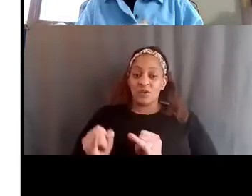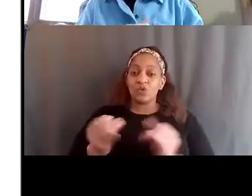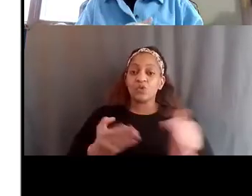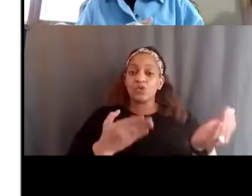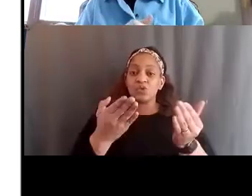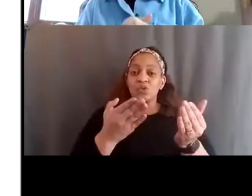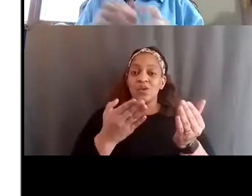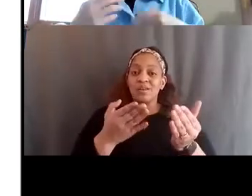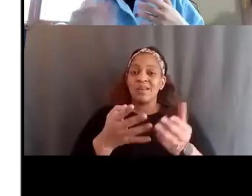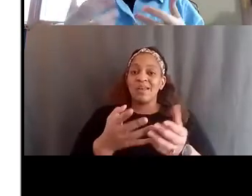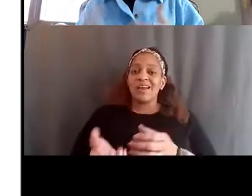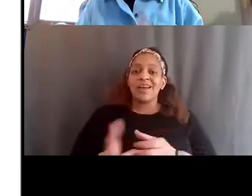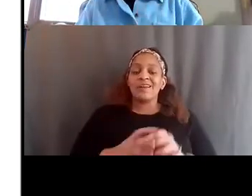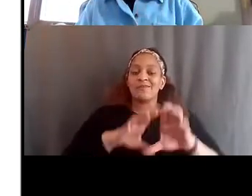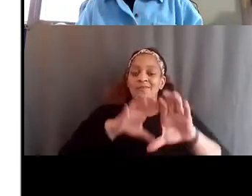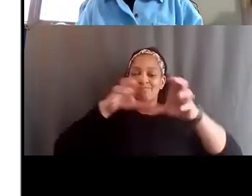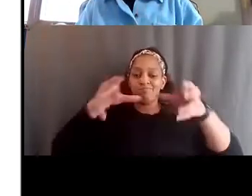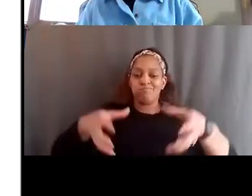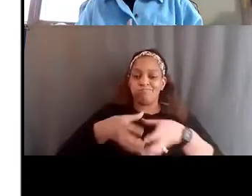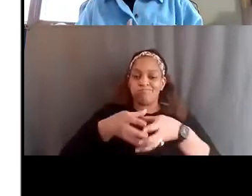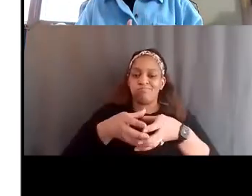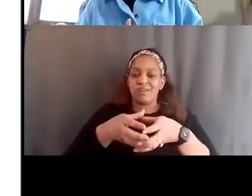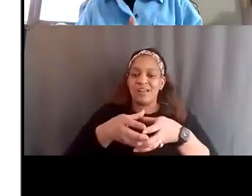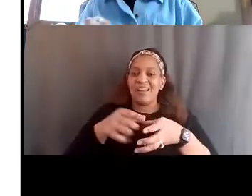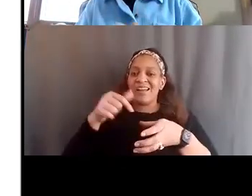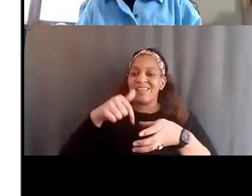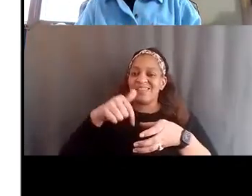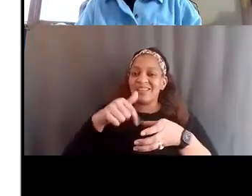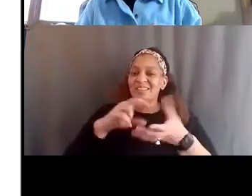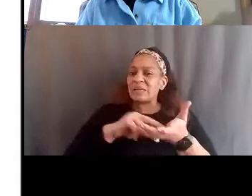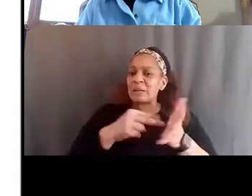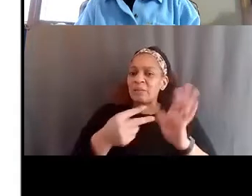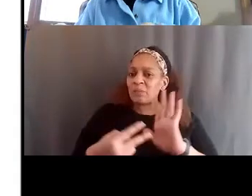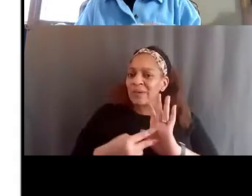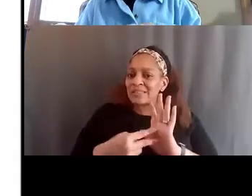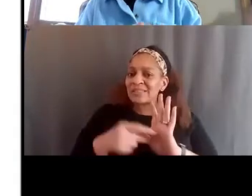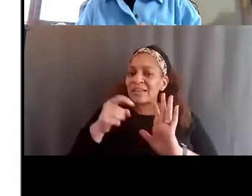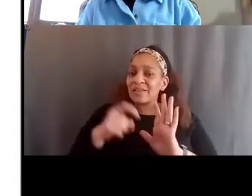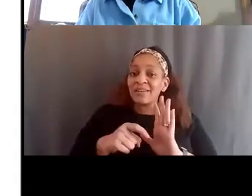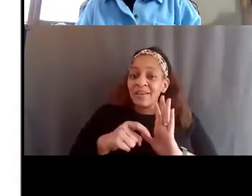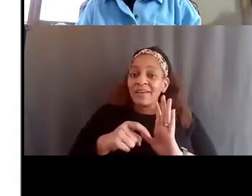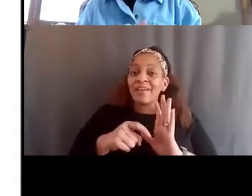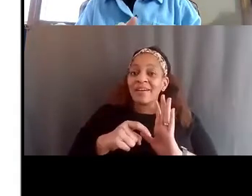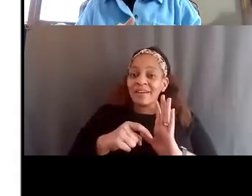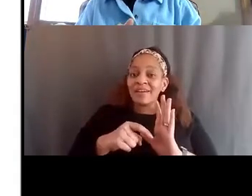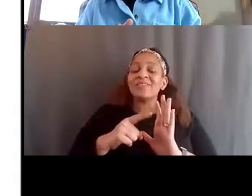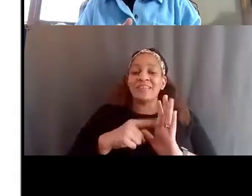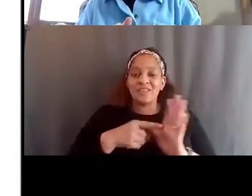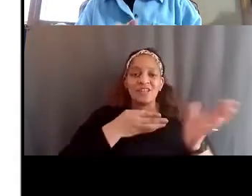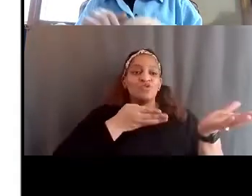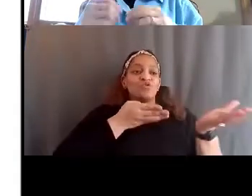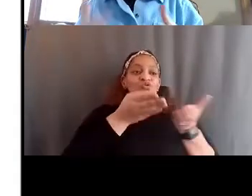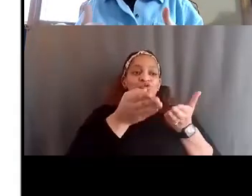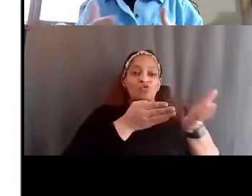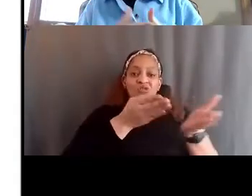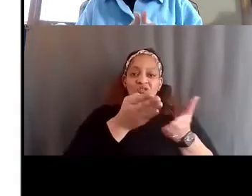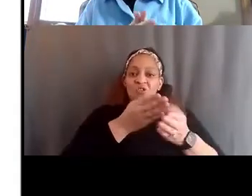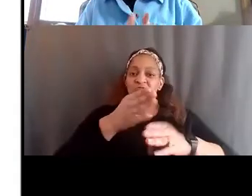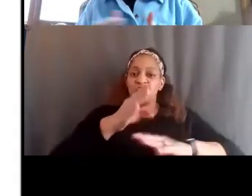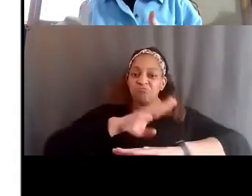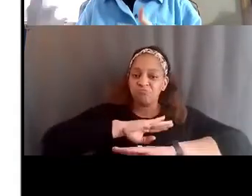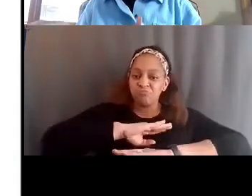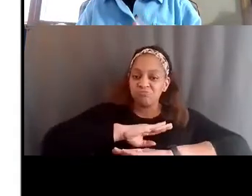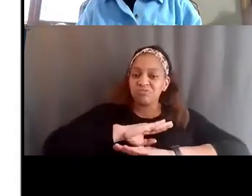a pot, and out of that, they have to make sure that they're adequately serving everyone, that they're meeting